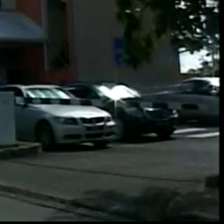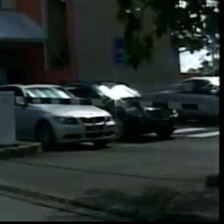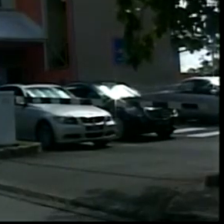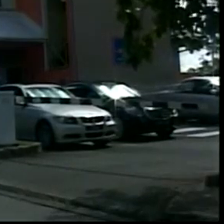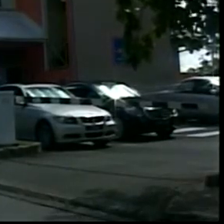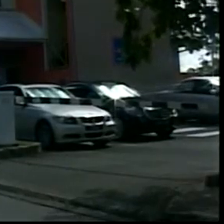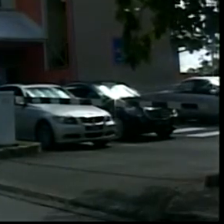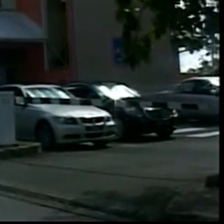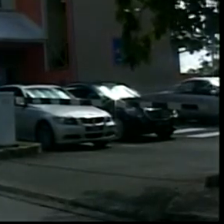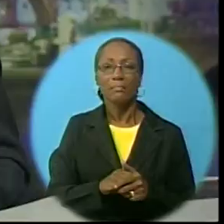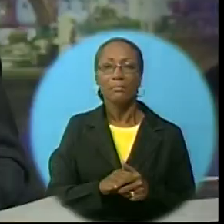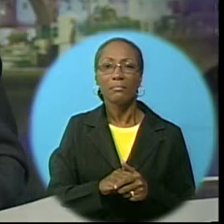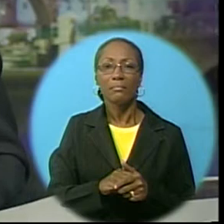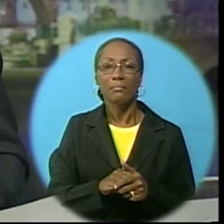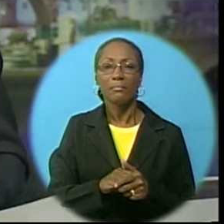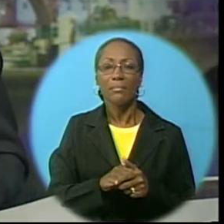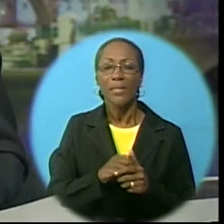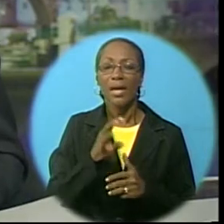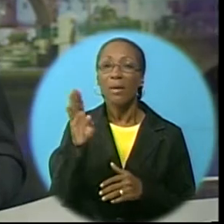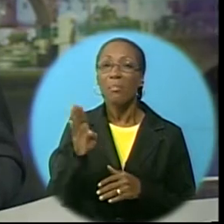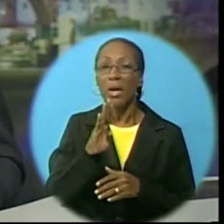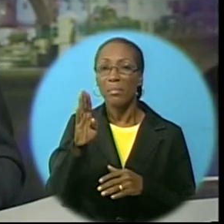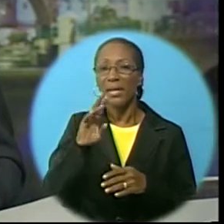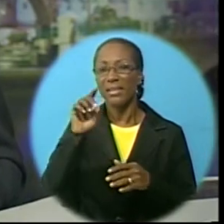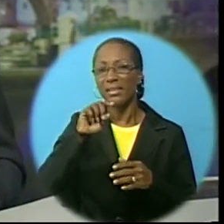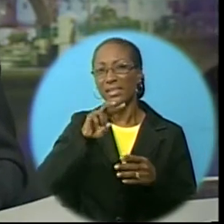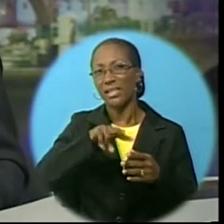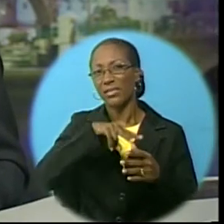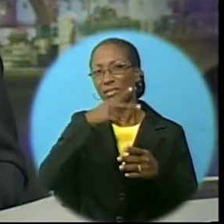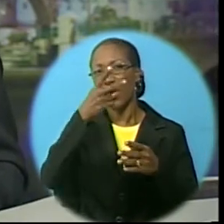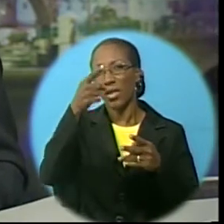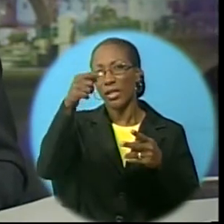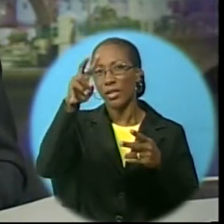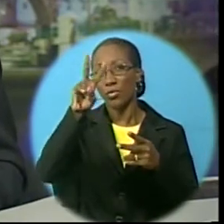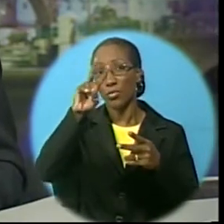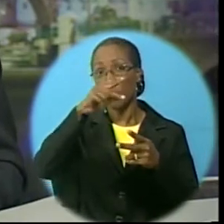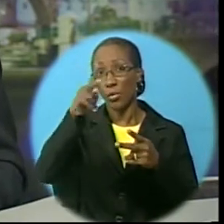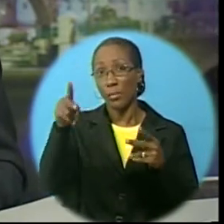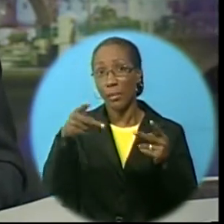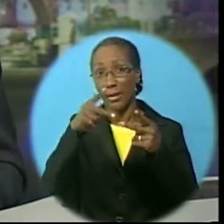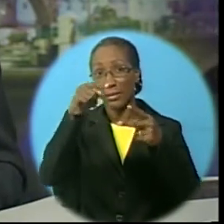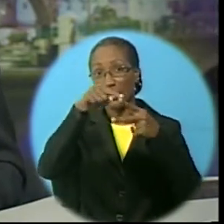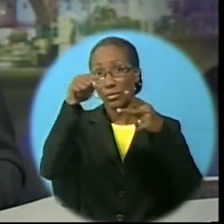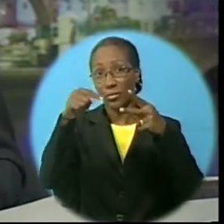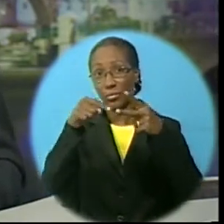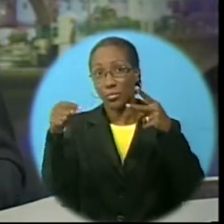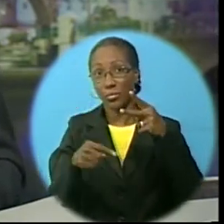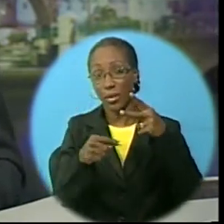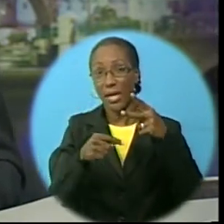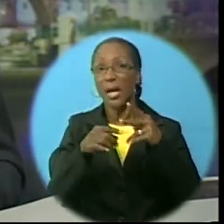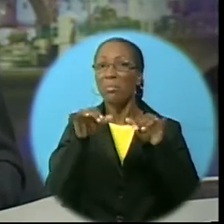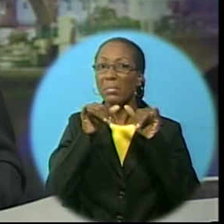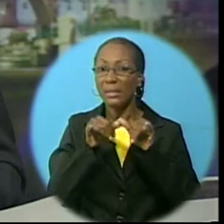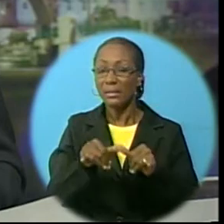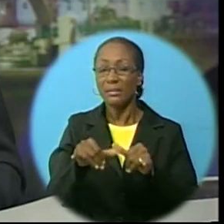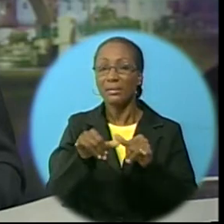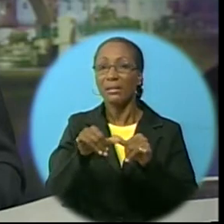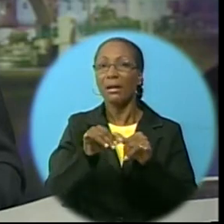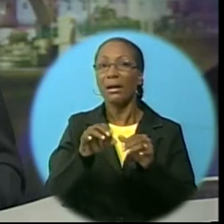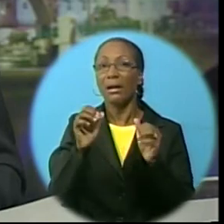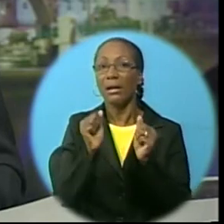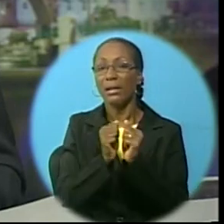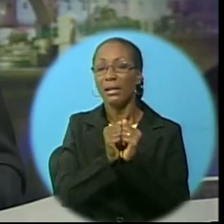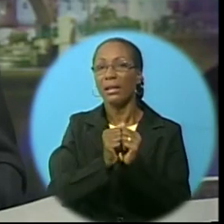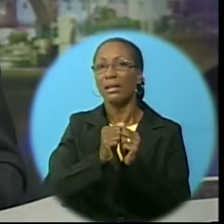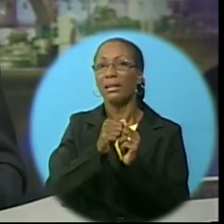Shane Seeley, CBC News. Barbados has fallen 2 places, but still remains among the top 20 least corrupt countries